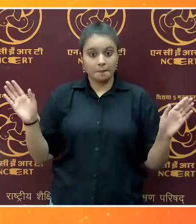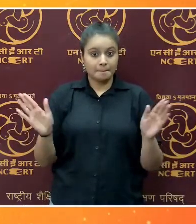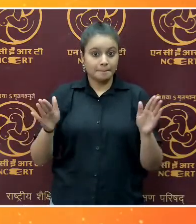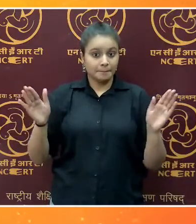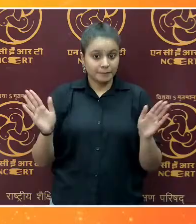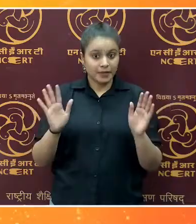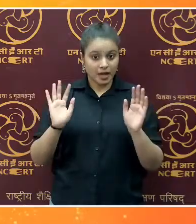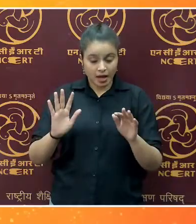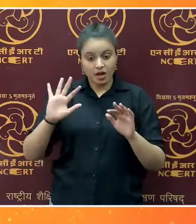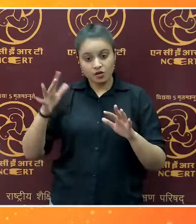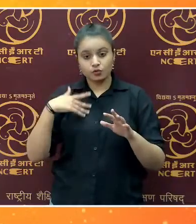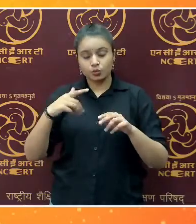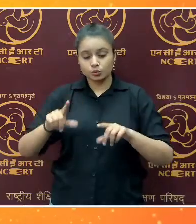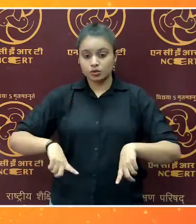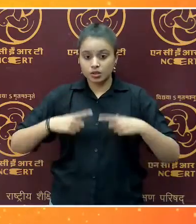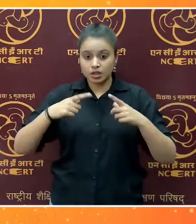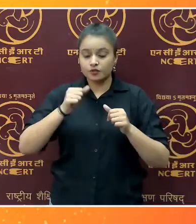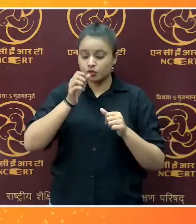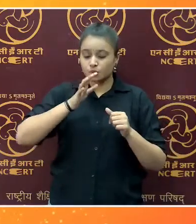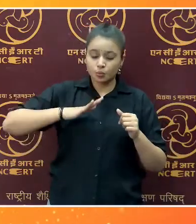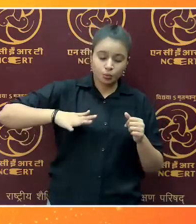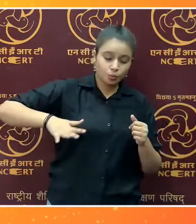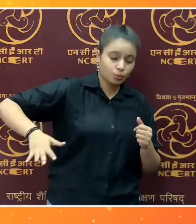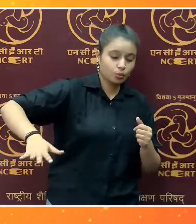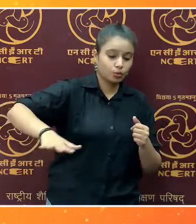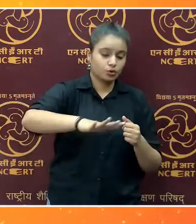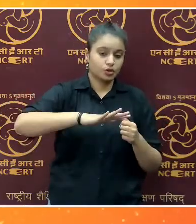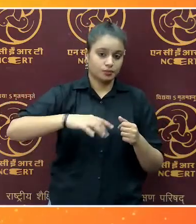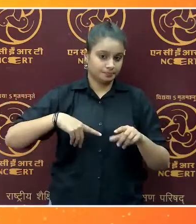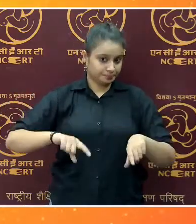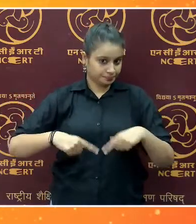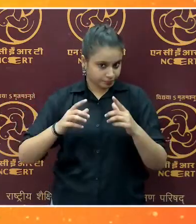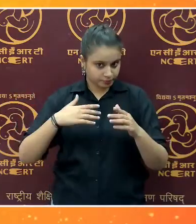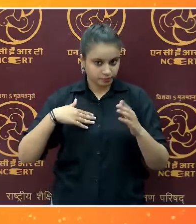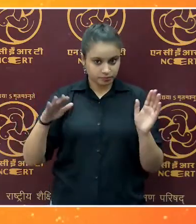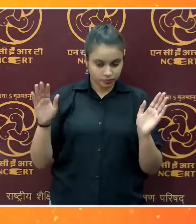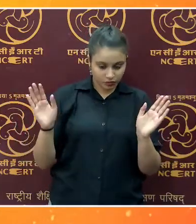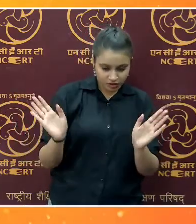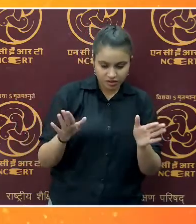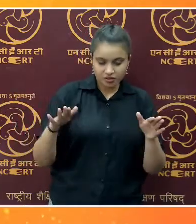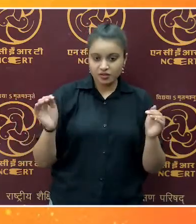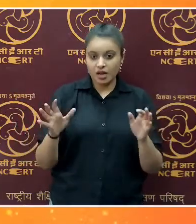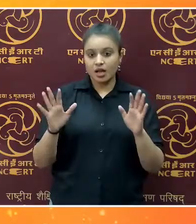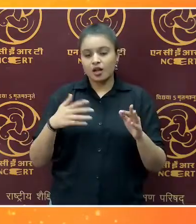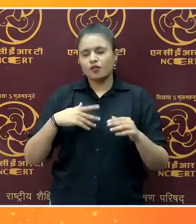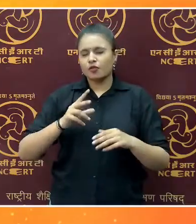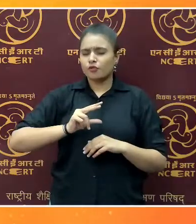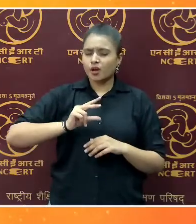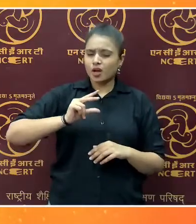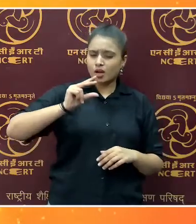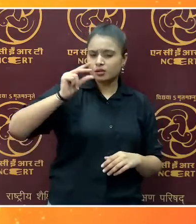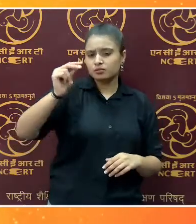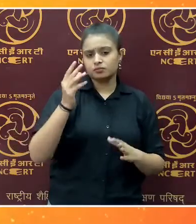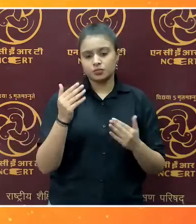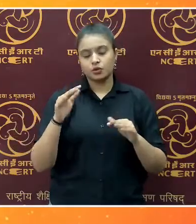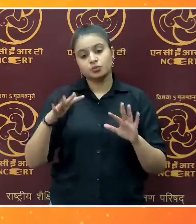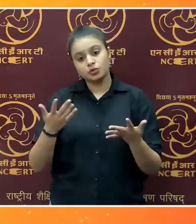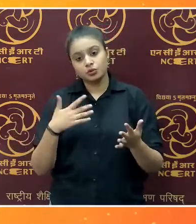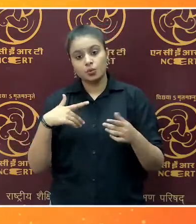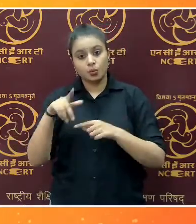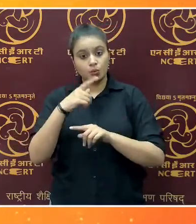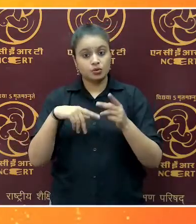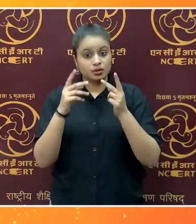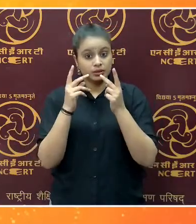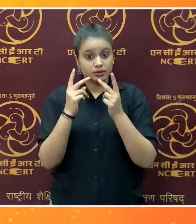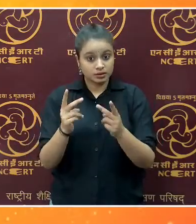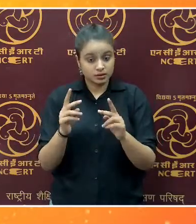lives almost completely on the ocean, flies over the ocean. It's so capable of flying. And it comes to the side only